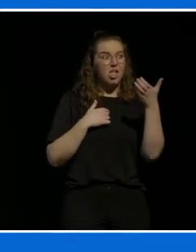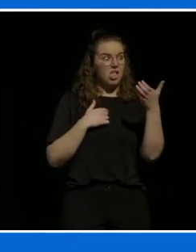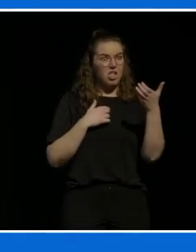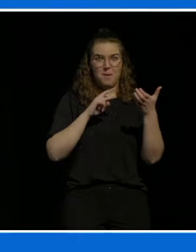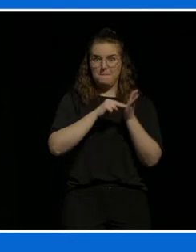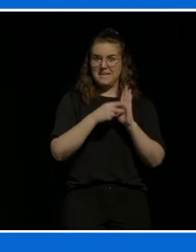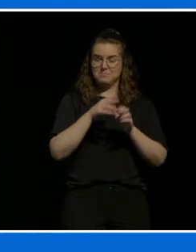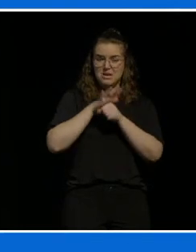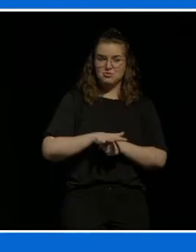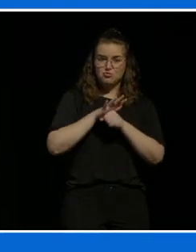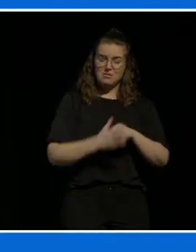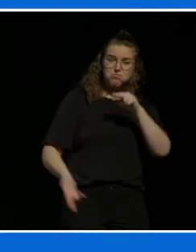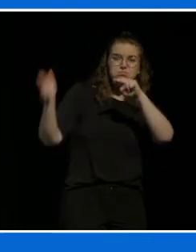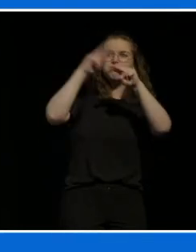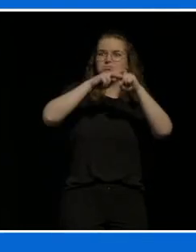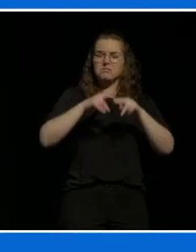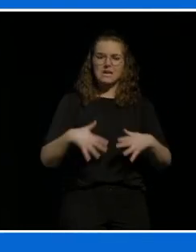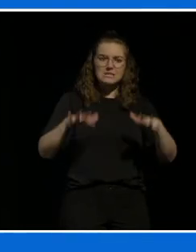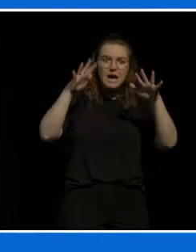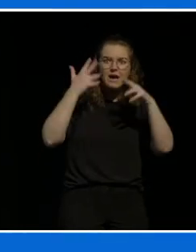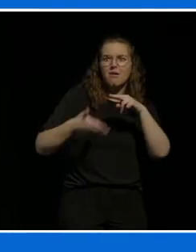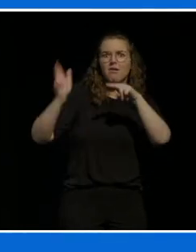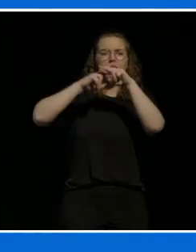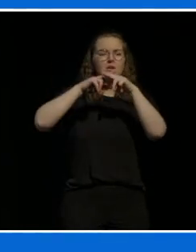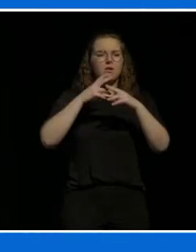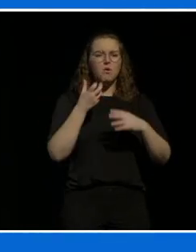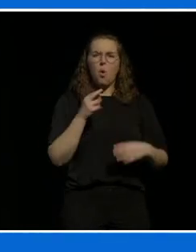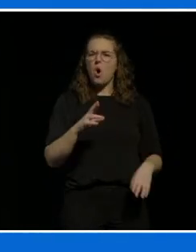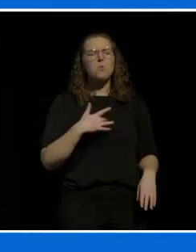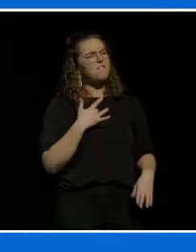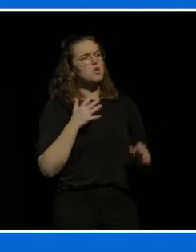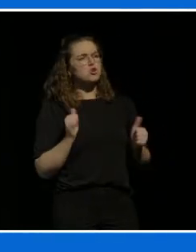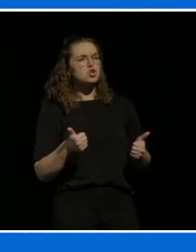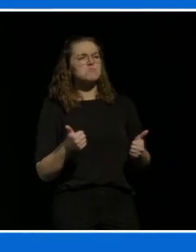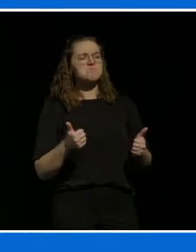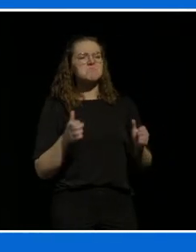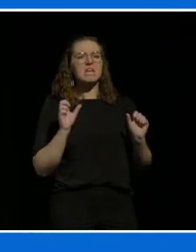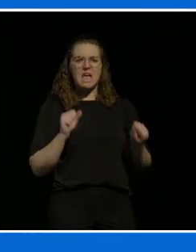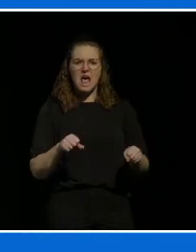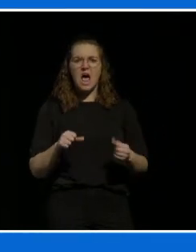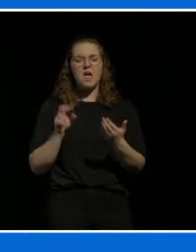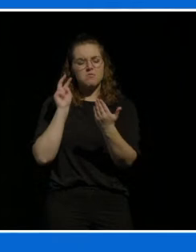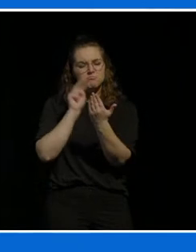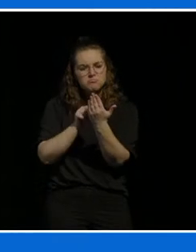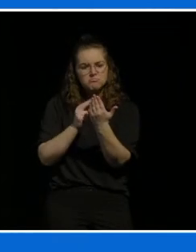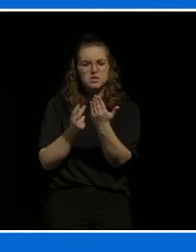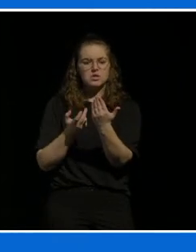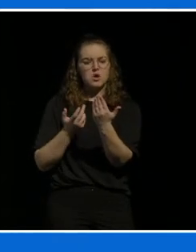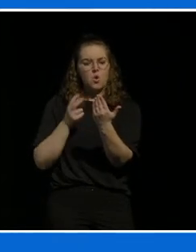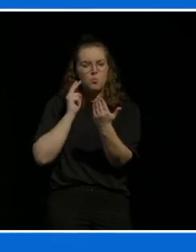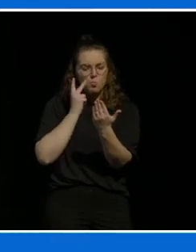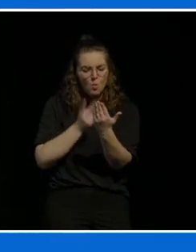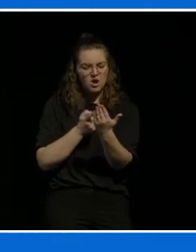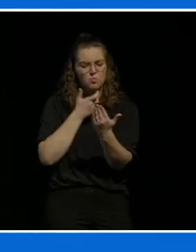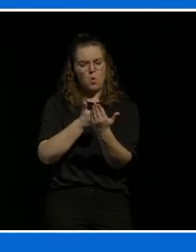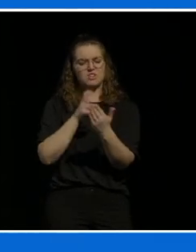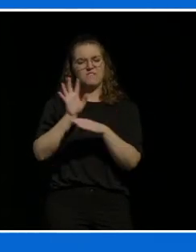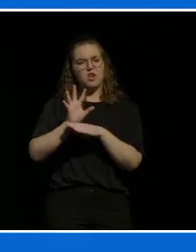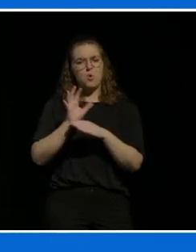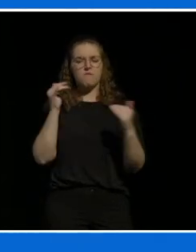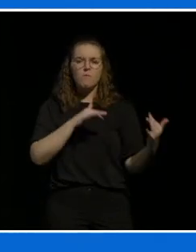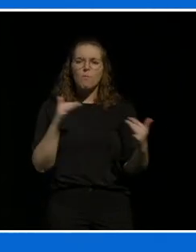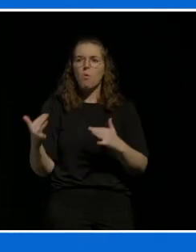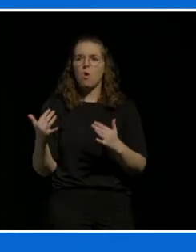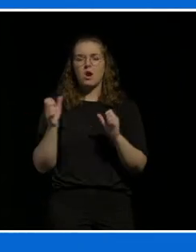stress, increase my anxiety? Or am I in a good mood? Can I ingest the war happening? Can I ingest bullying? And I ask